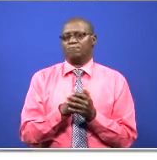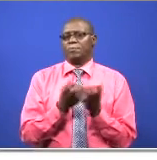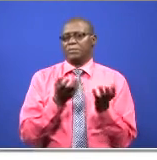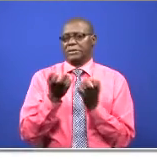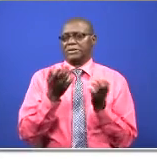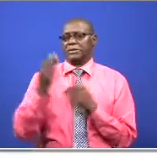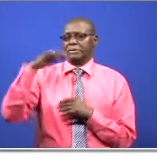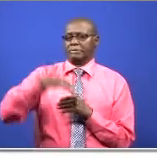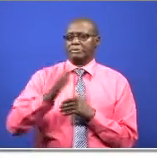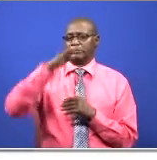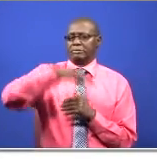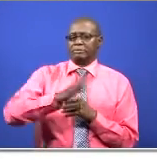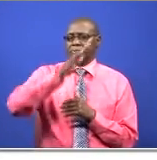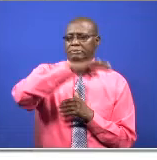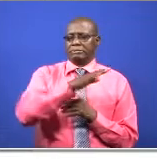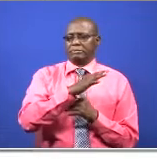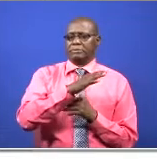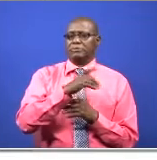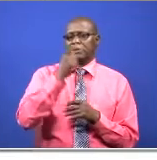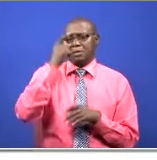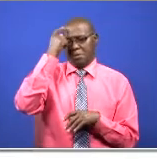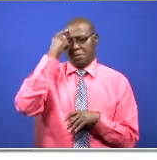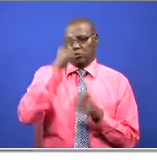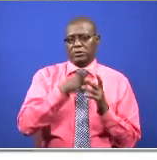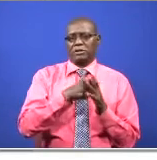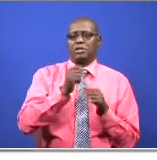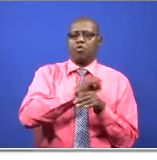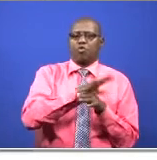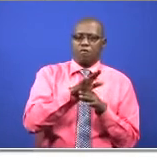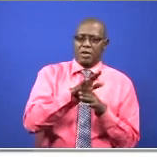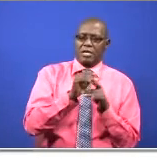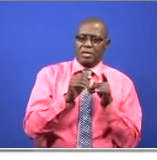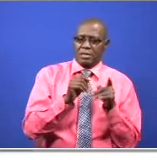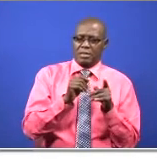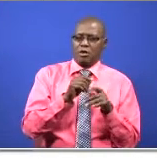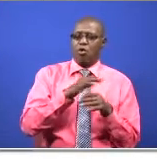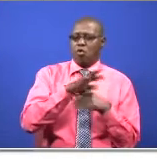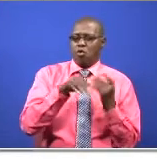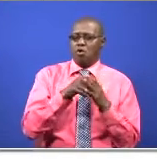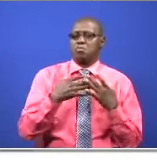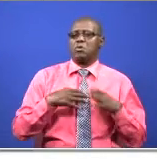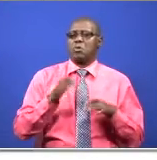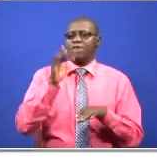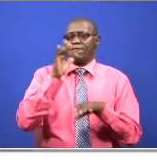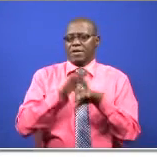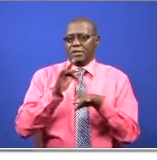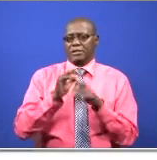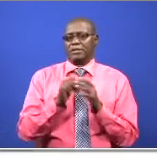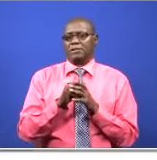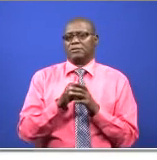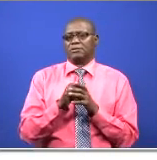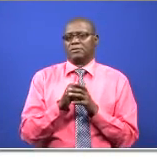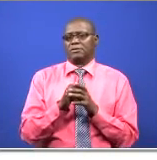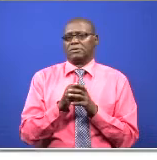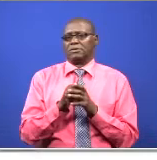volatile. I remember we started with COVID-19. Everyone was affected. So there's no one industry that can tell you it was not affected.